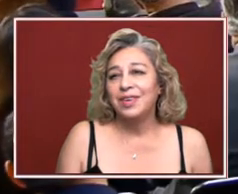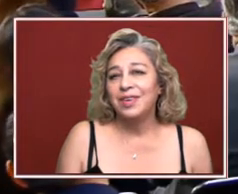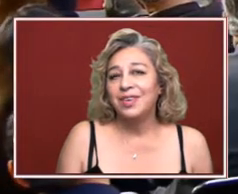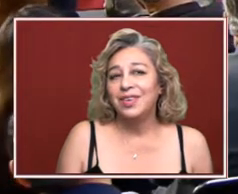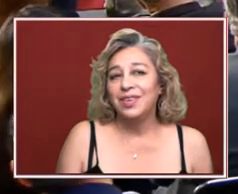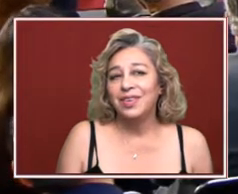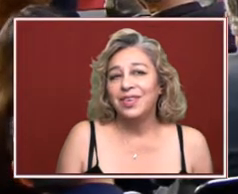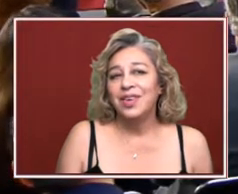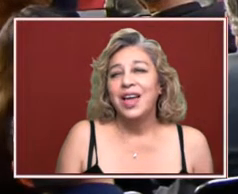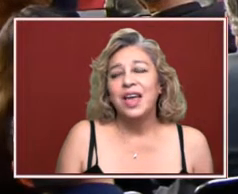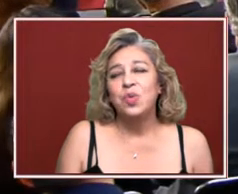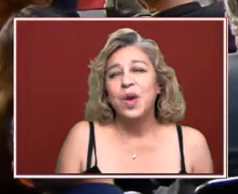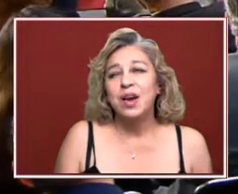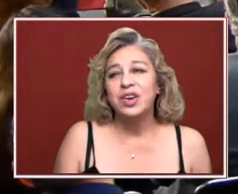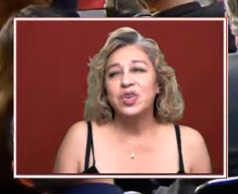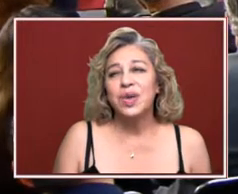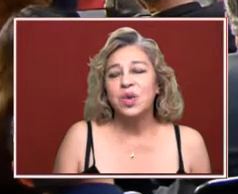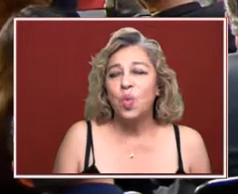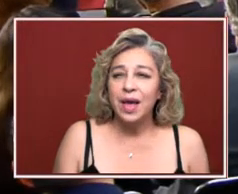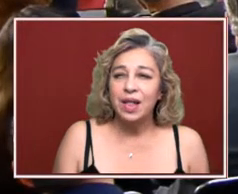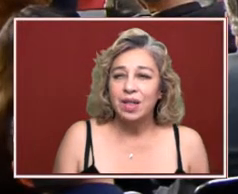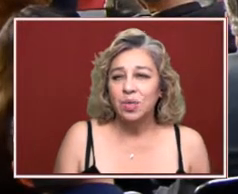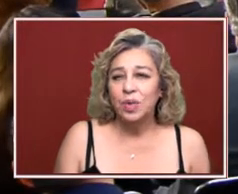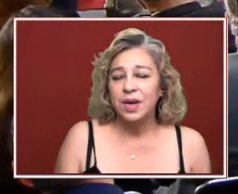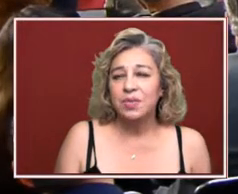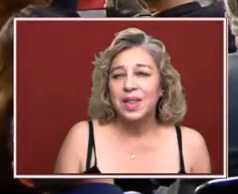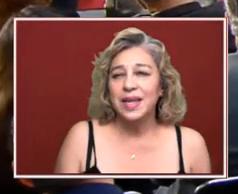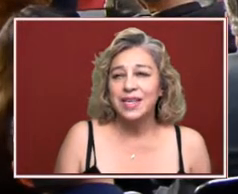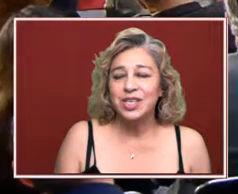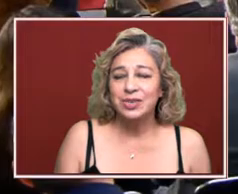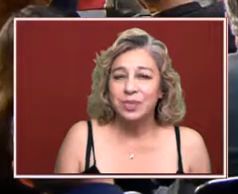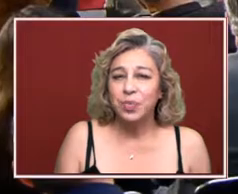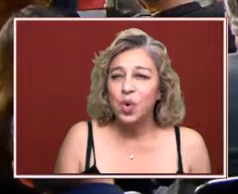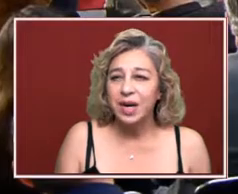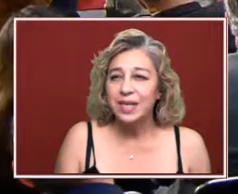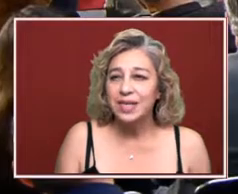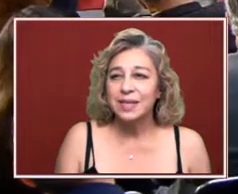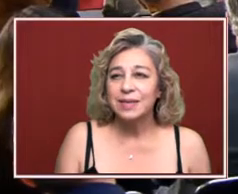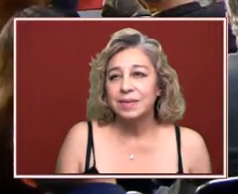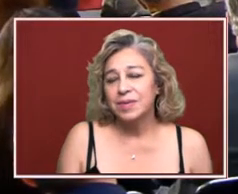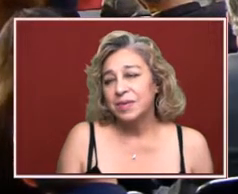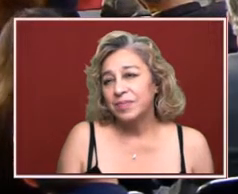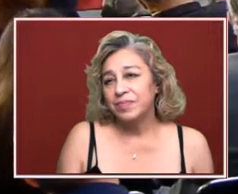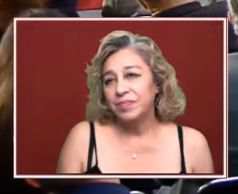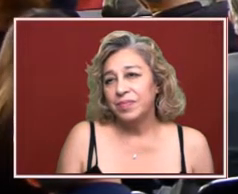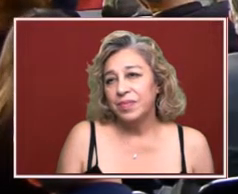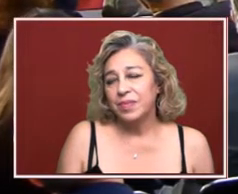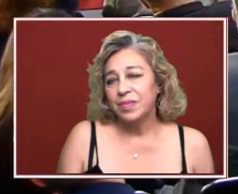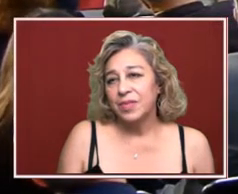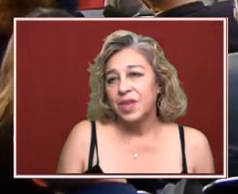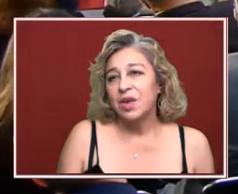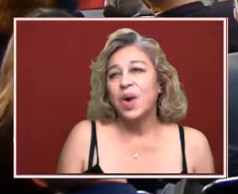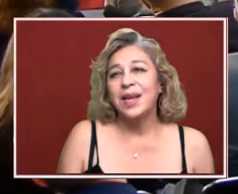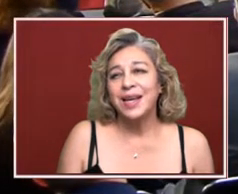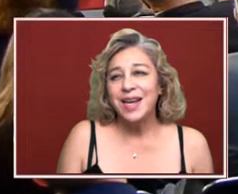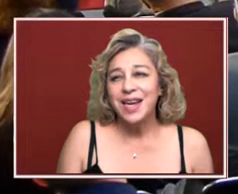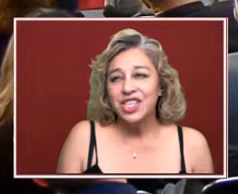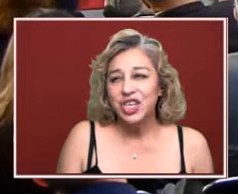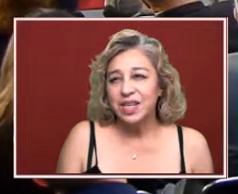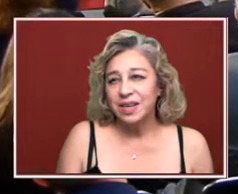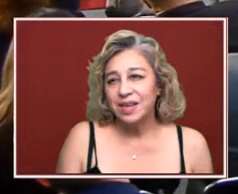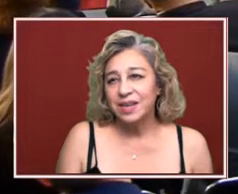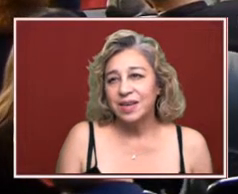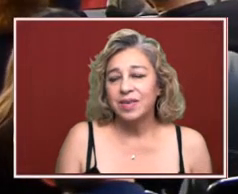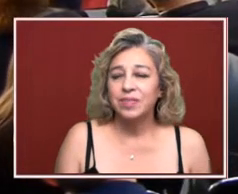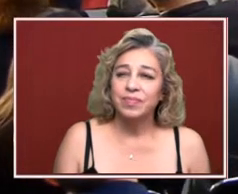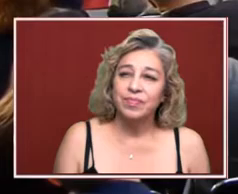el apoyo. And we are doing well when related to support. El reconocimiento.